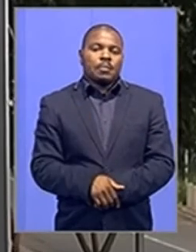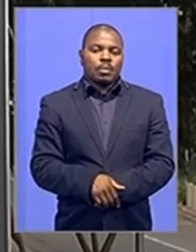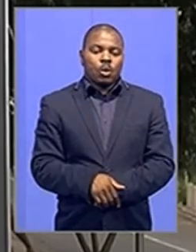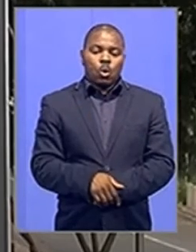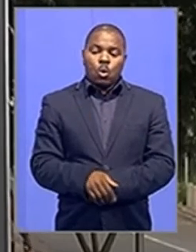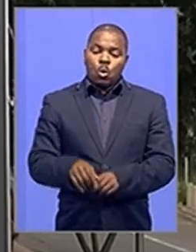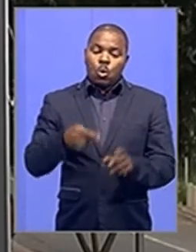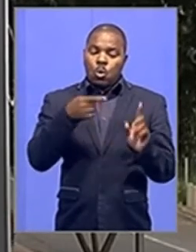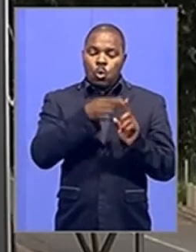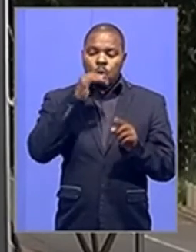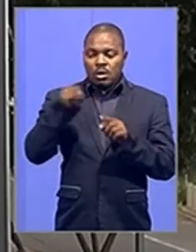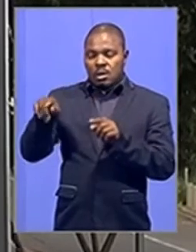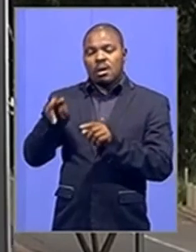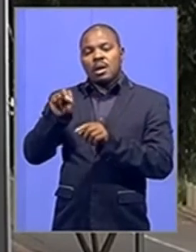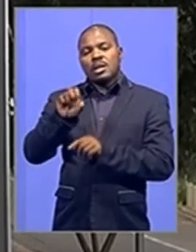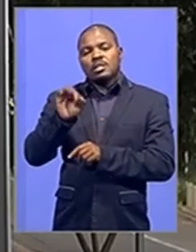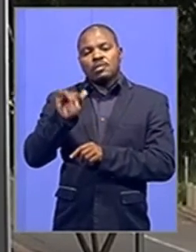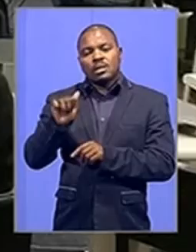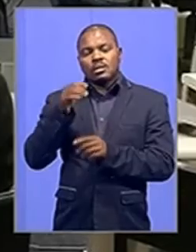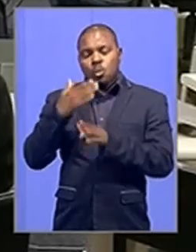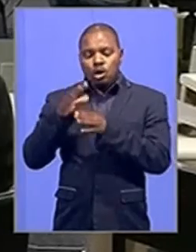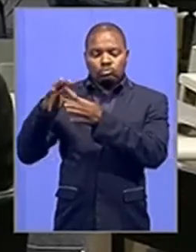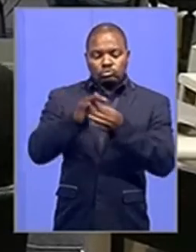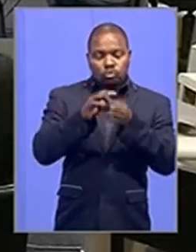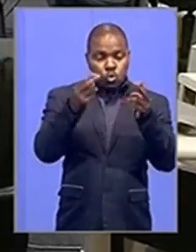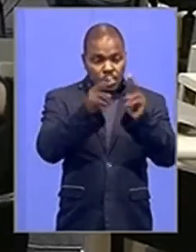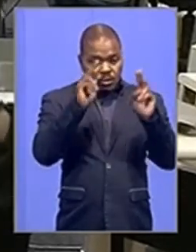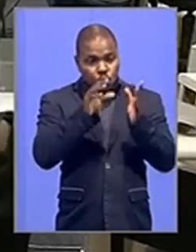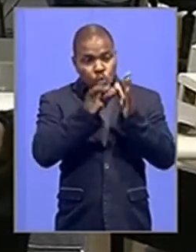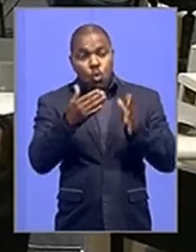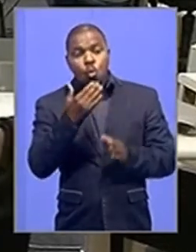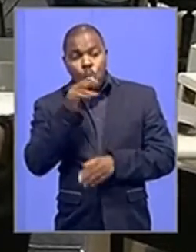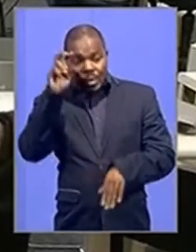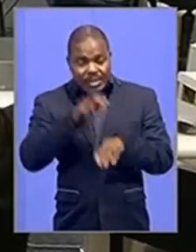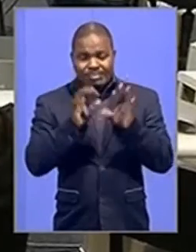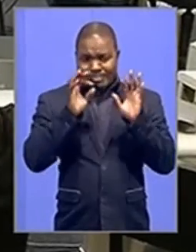dira mmogo le diyunibesiti go netefatsa gore baithuti bao ba tshwanetseng go bona thuso